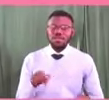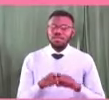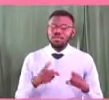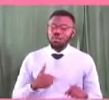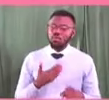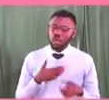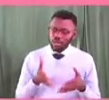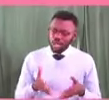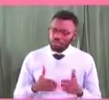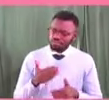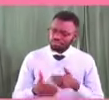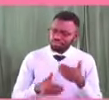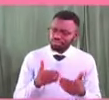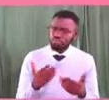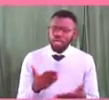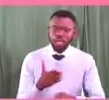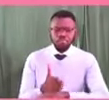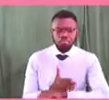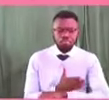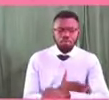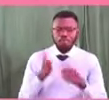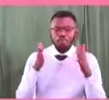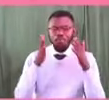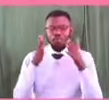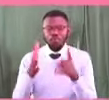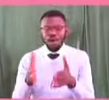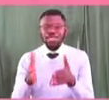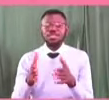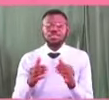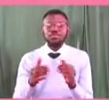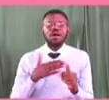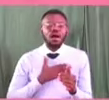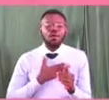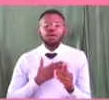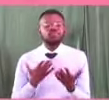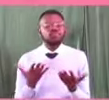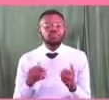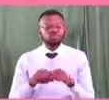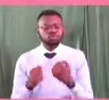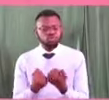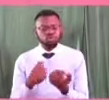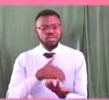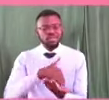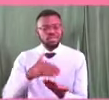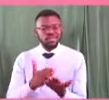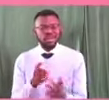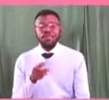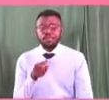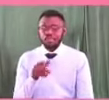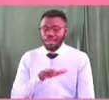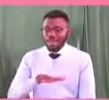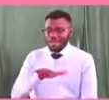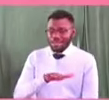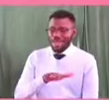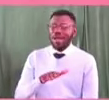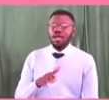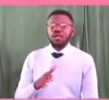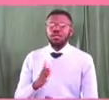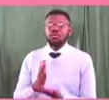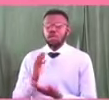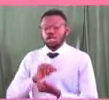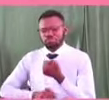progress we are making in focusing transformational attention to the social sector, which is the backbone